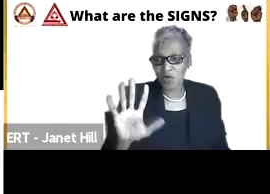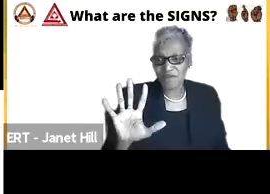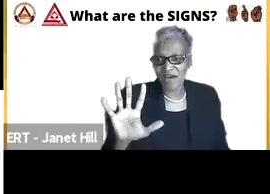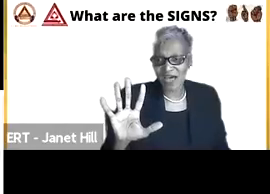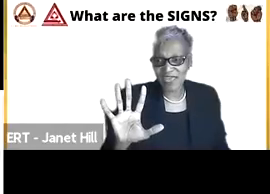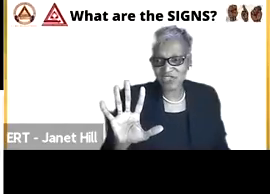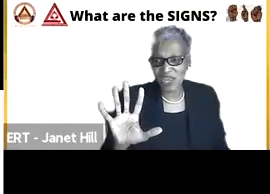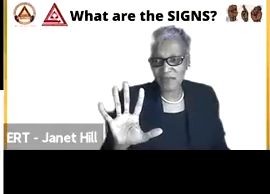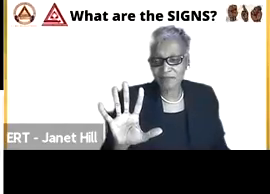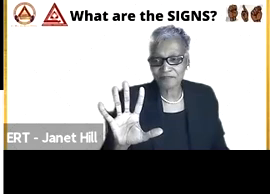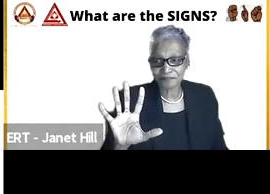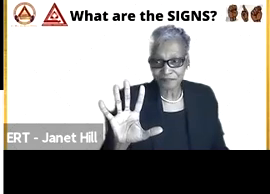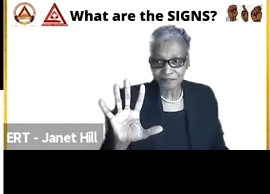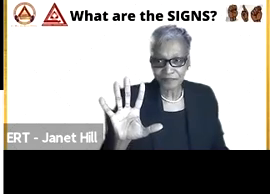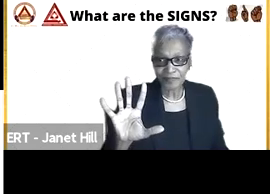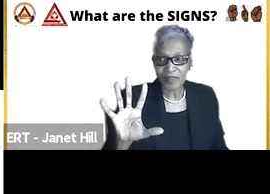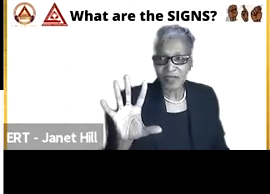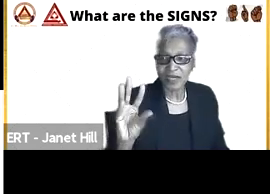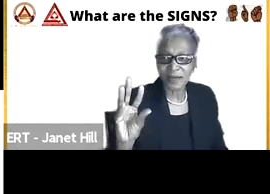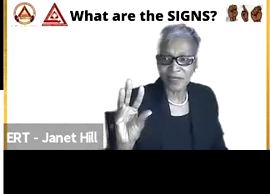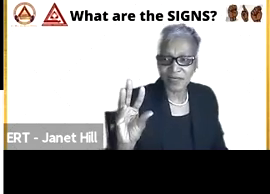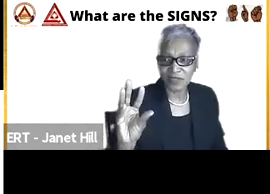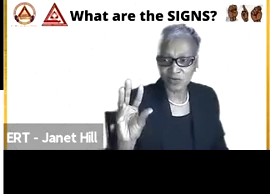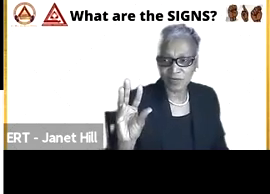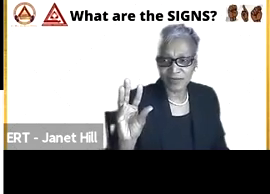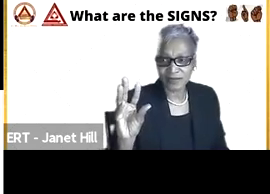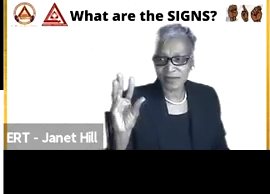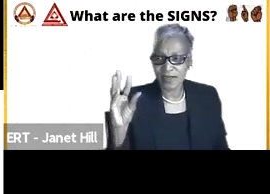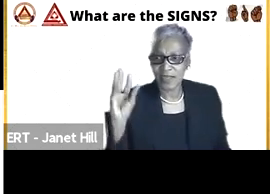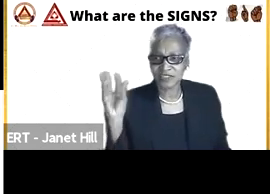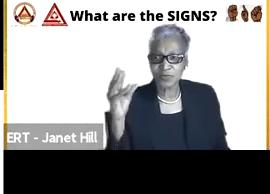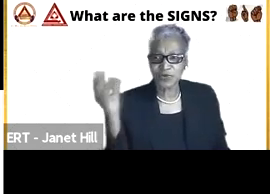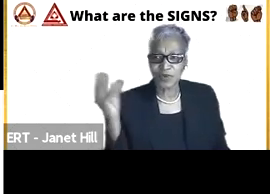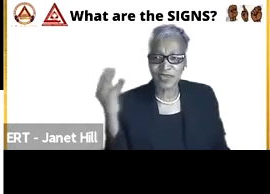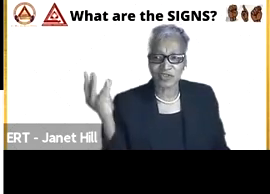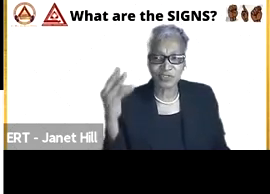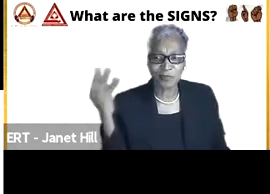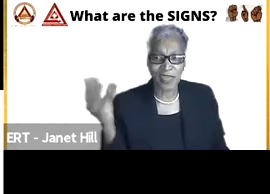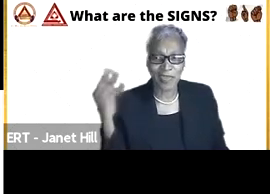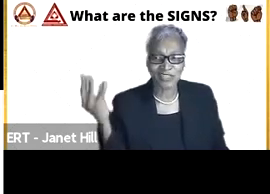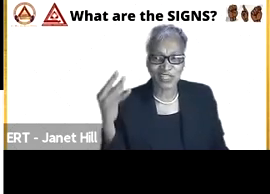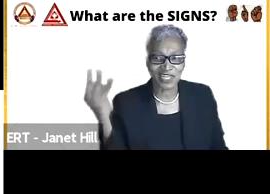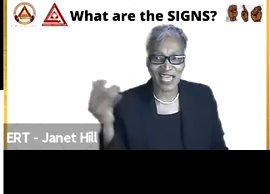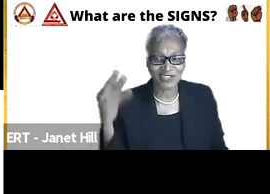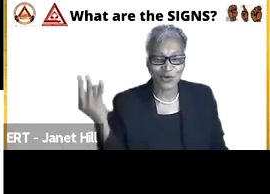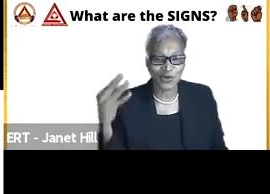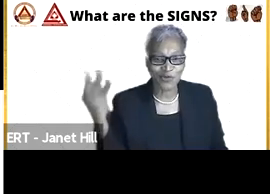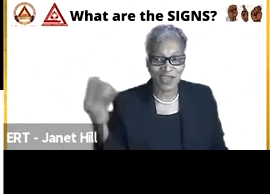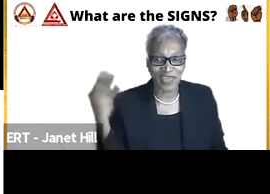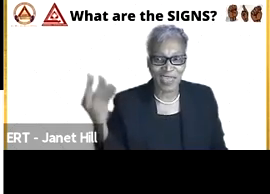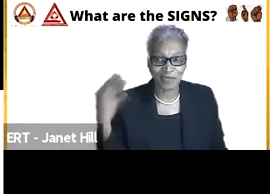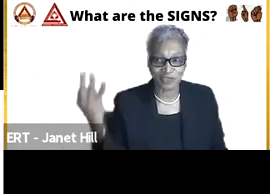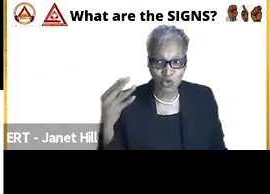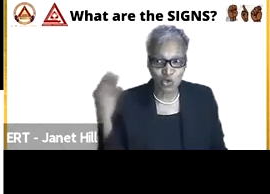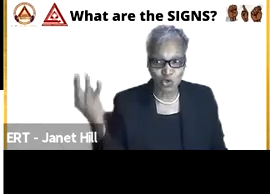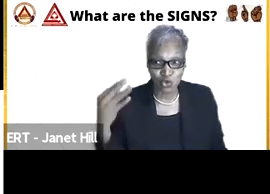the B or the five handshake? Mm-hmm. Cup it a little bit and just put it right here. Just imagine the lights are going